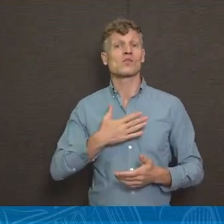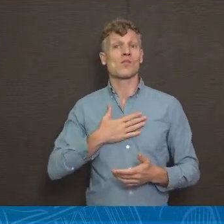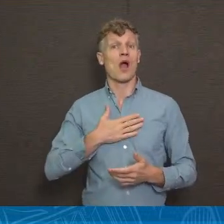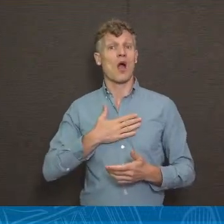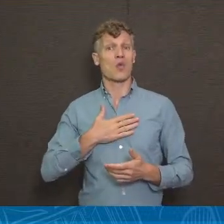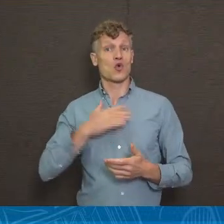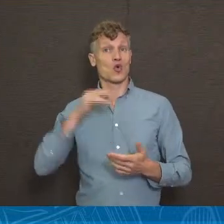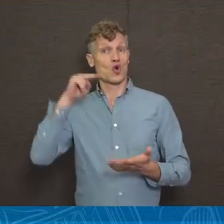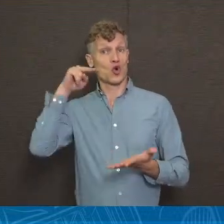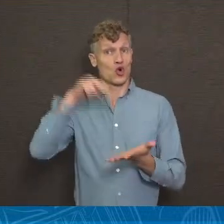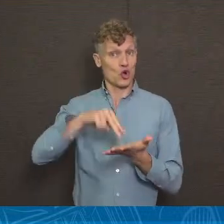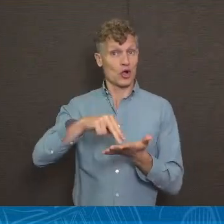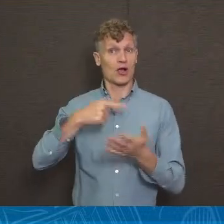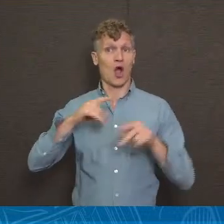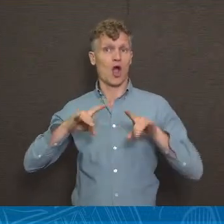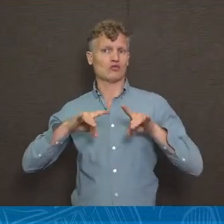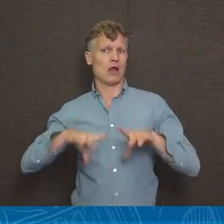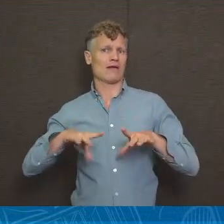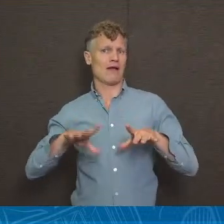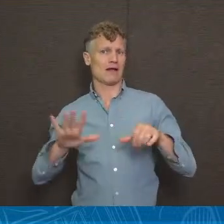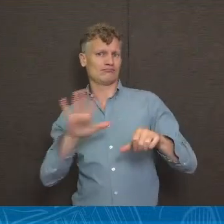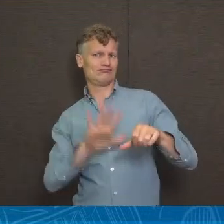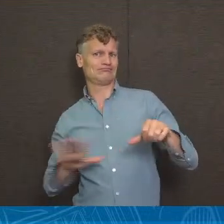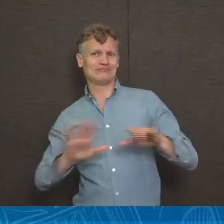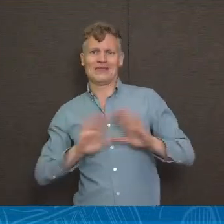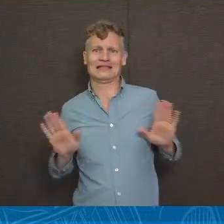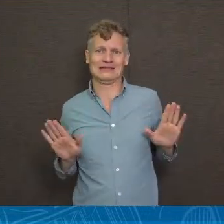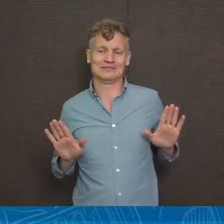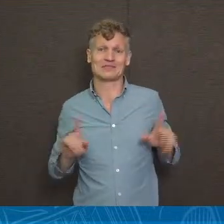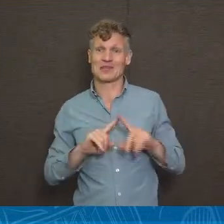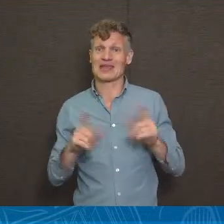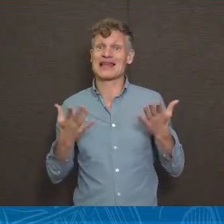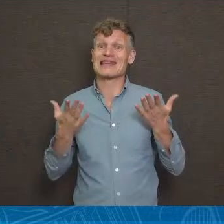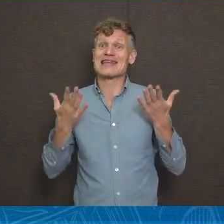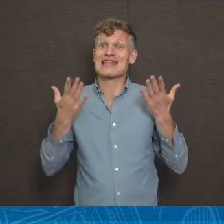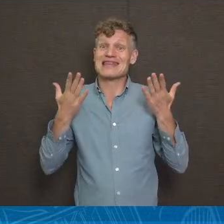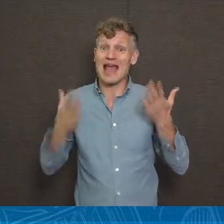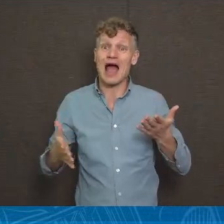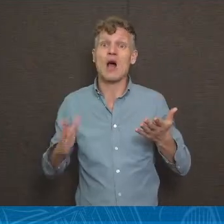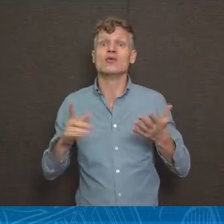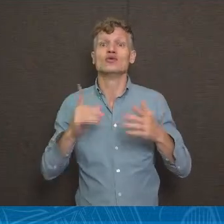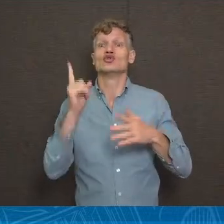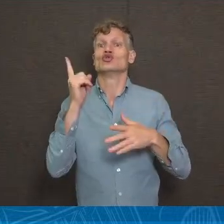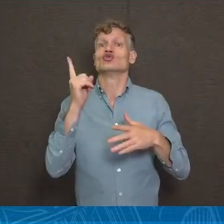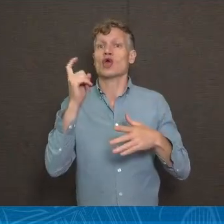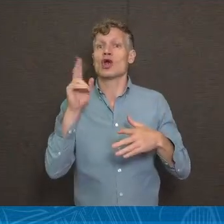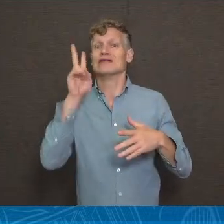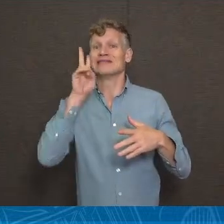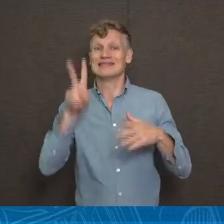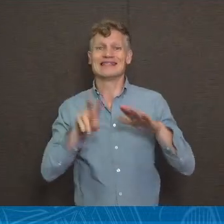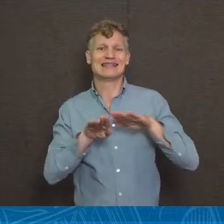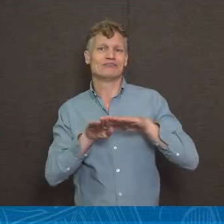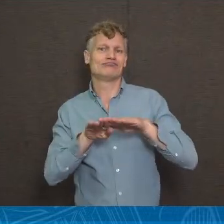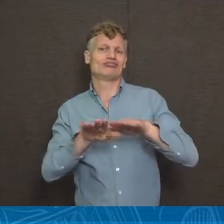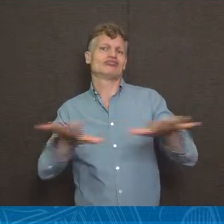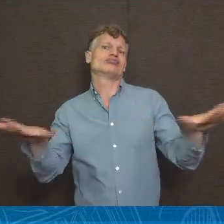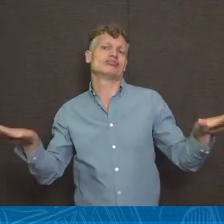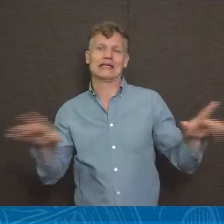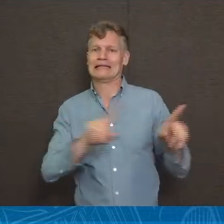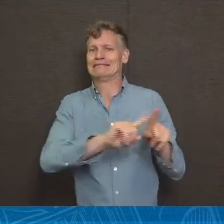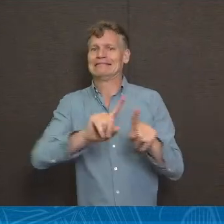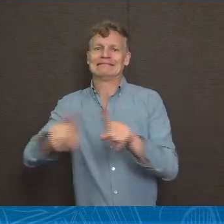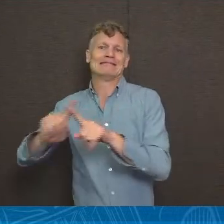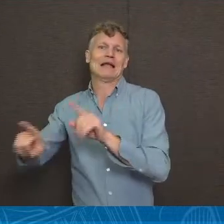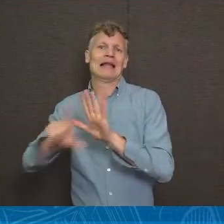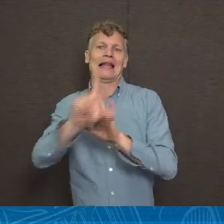but the principle of shared responsibility, now that you know about it, you're going to see it in every legal framework. So it's not only within disaster laws, where